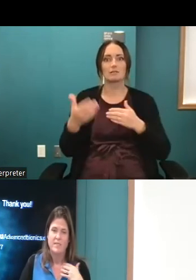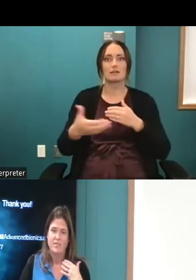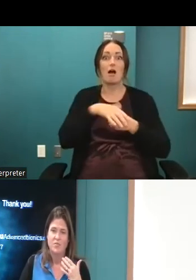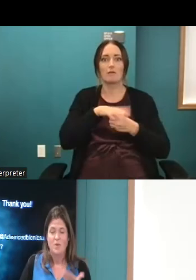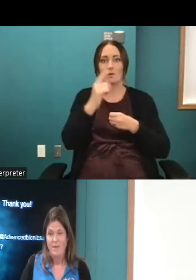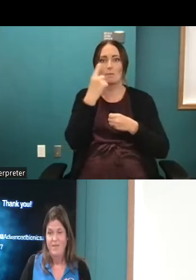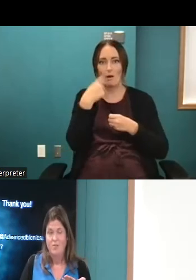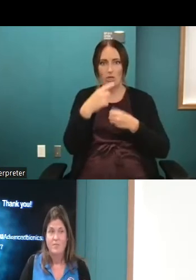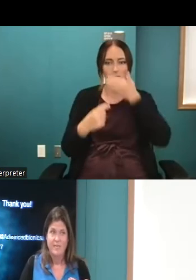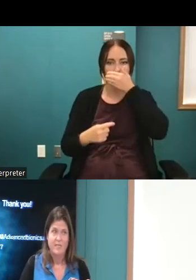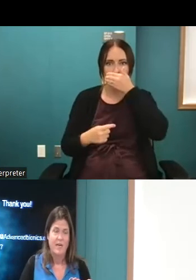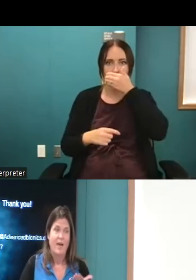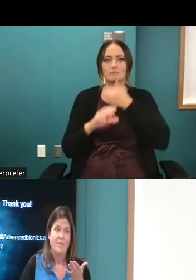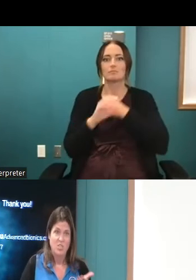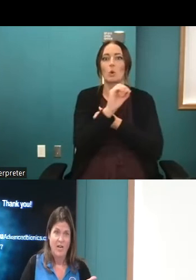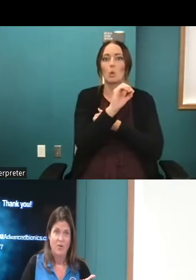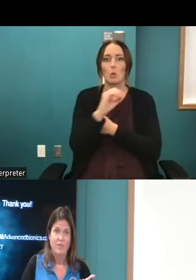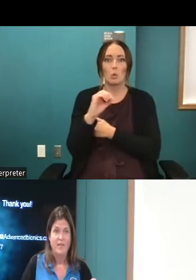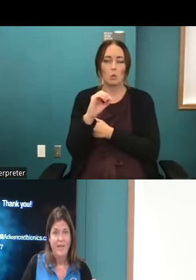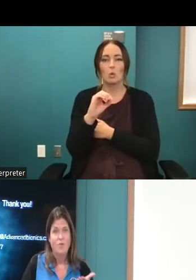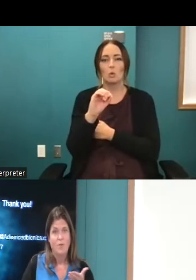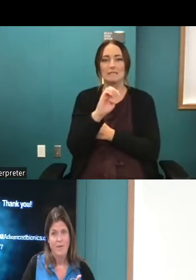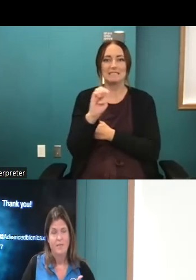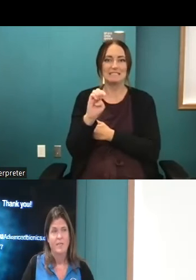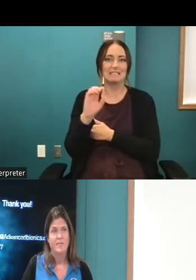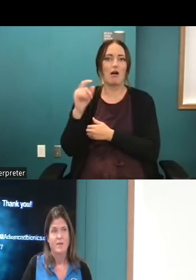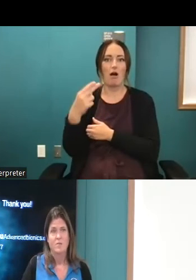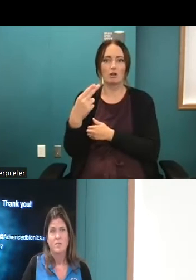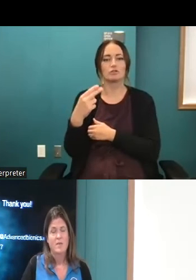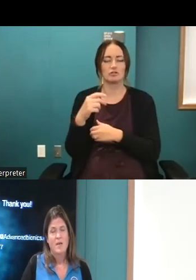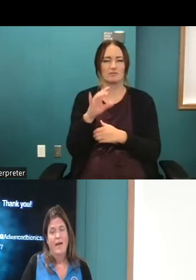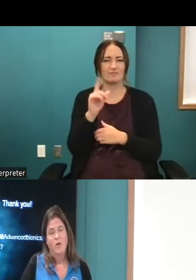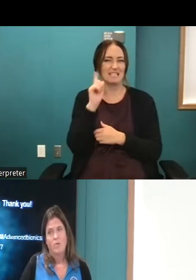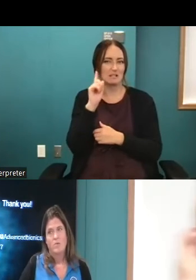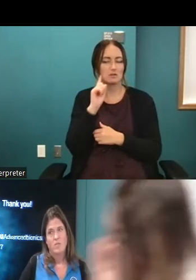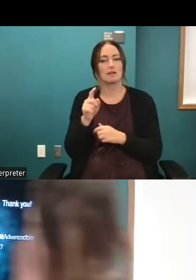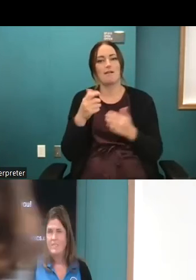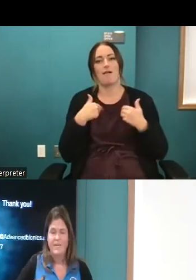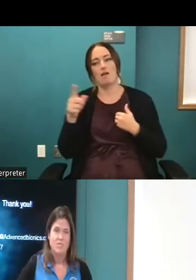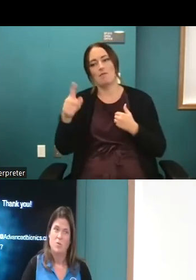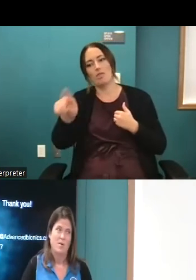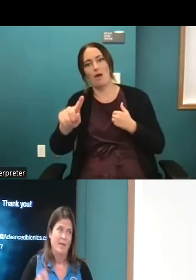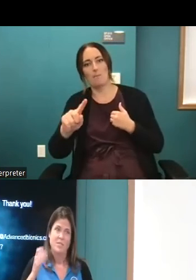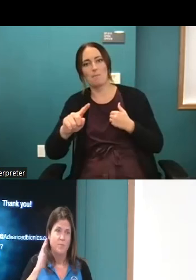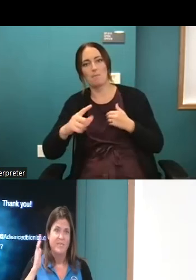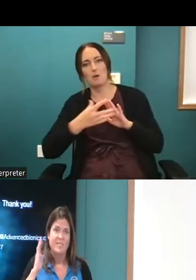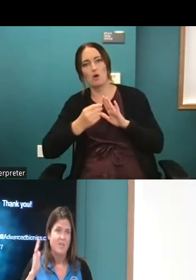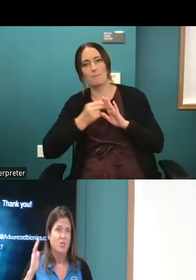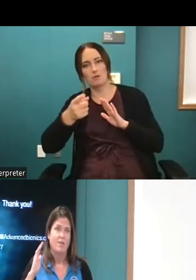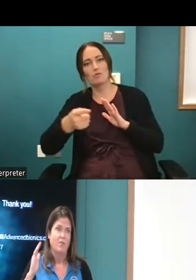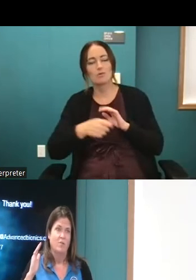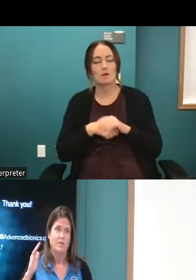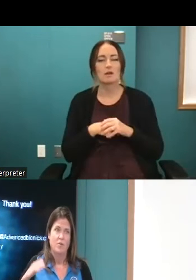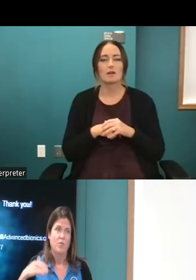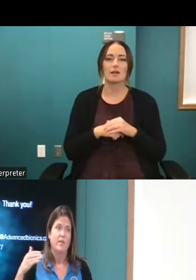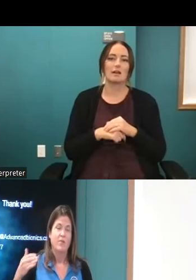want to repeat those Ling sounds, have the child, if they can, repeat the Ling sounds. I know there's different stages where it may just be detection